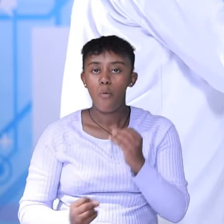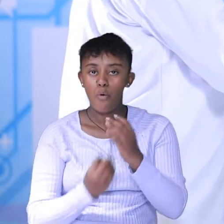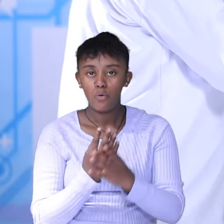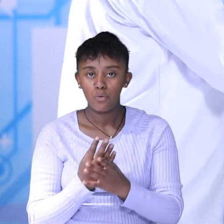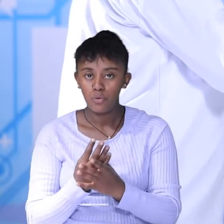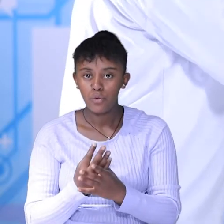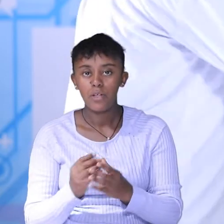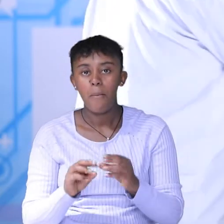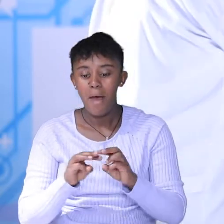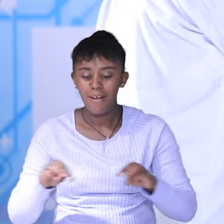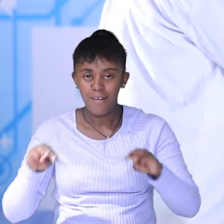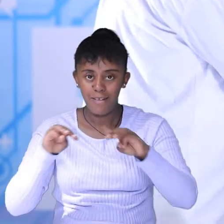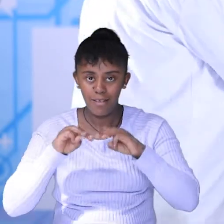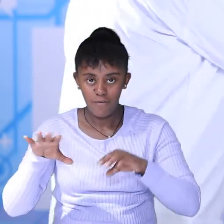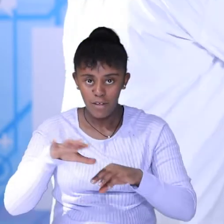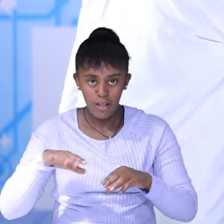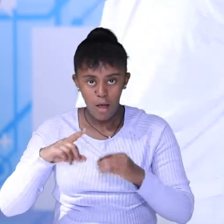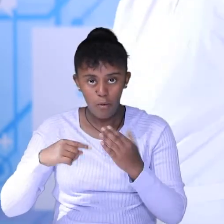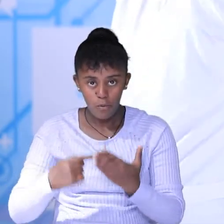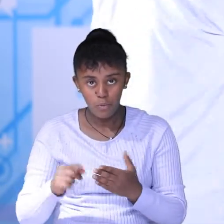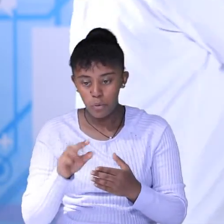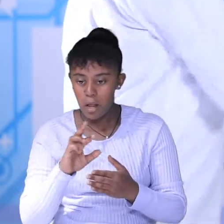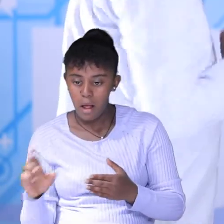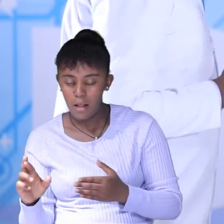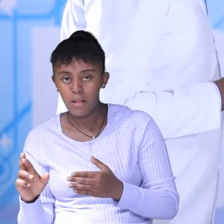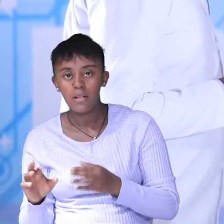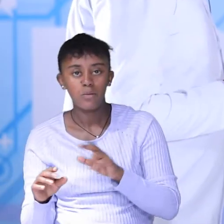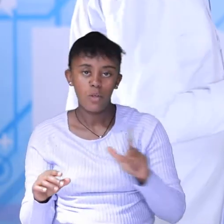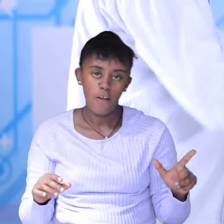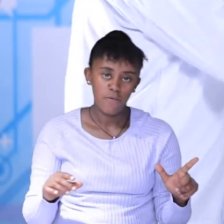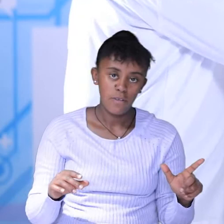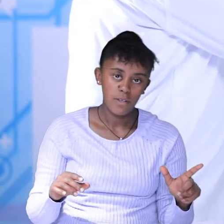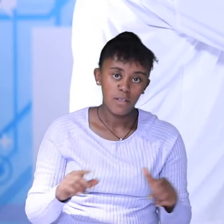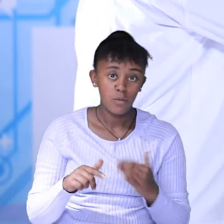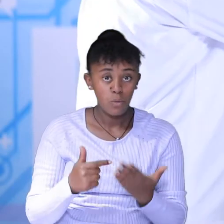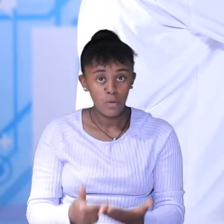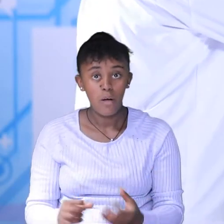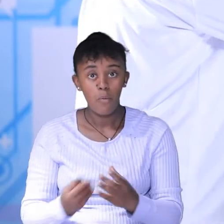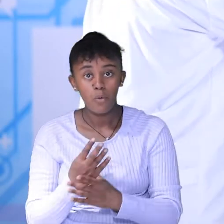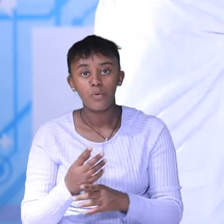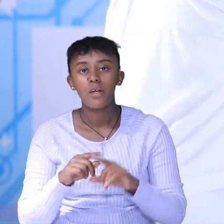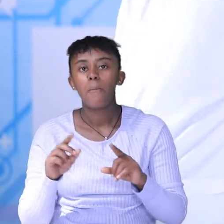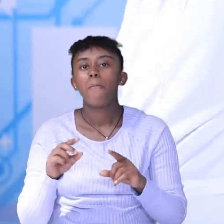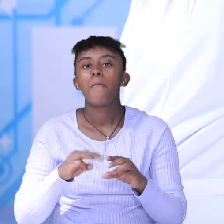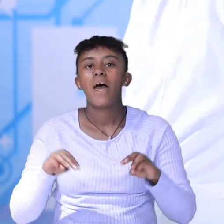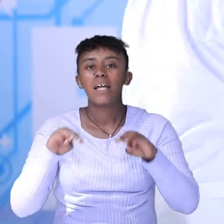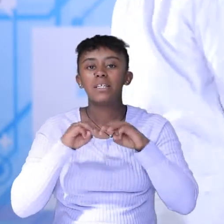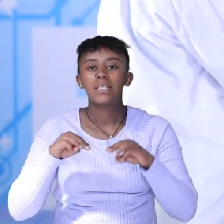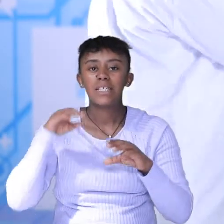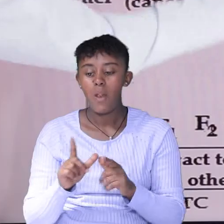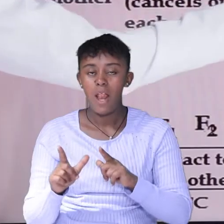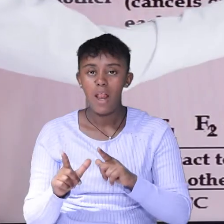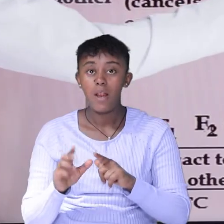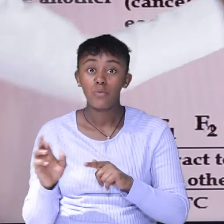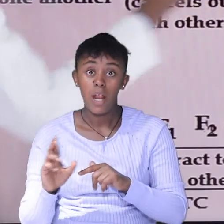a magnetic field around it, to the right side and to the left side. So it can produce a magnetic field which is into the